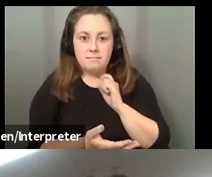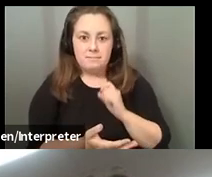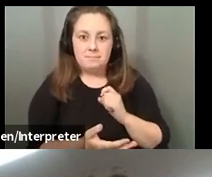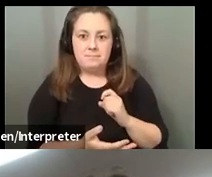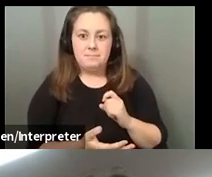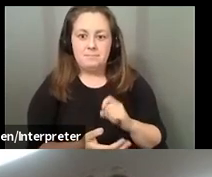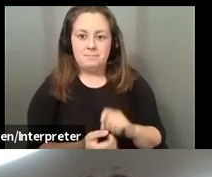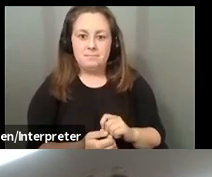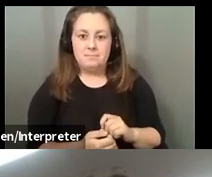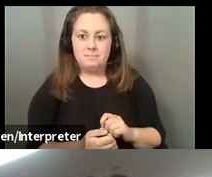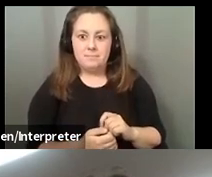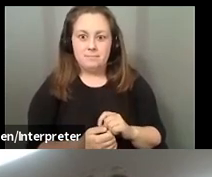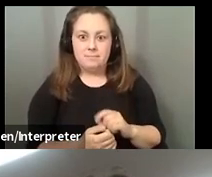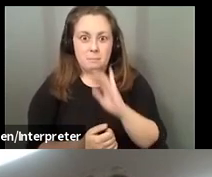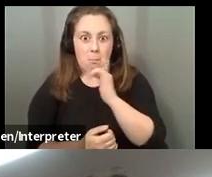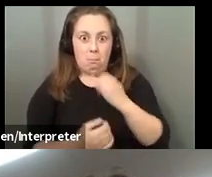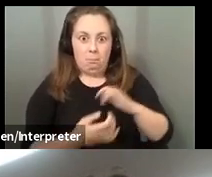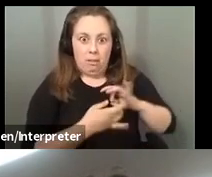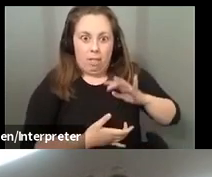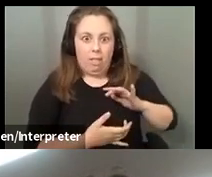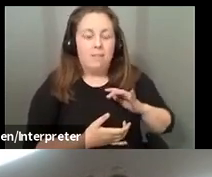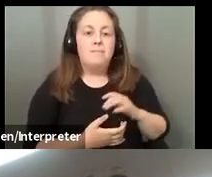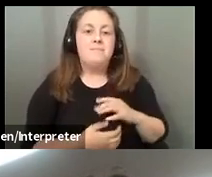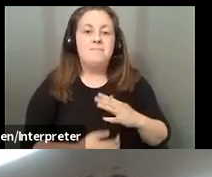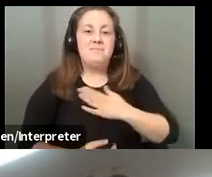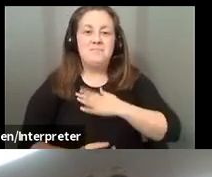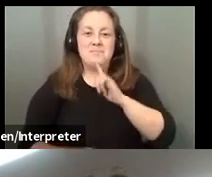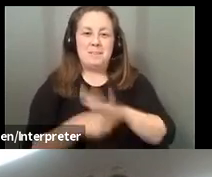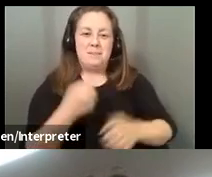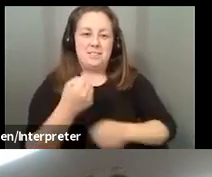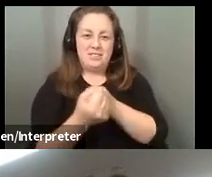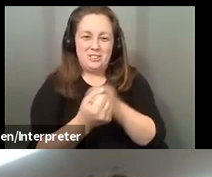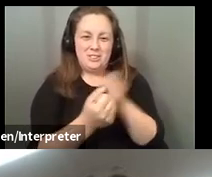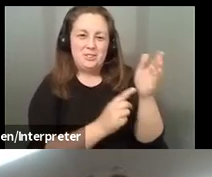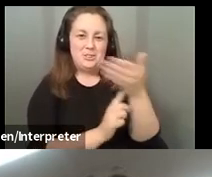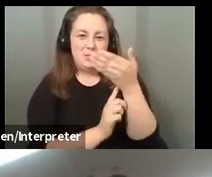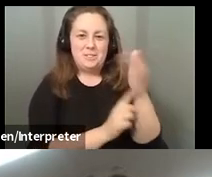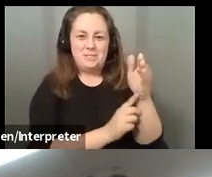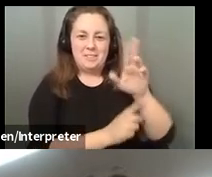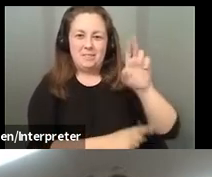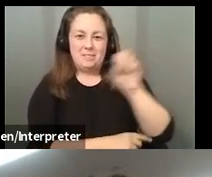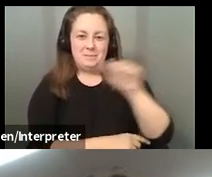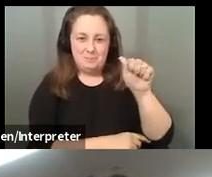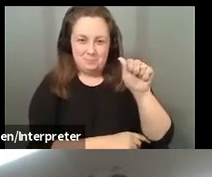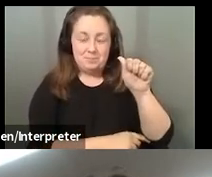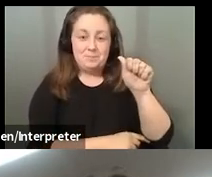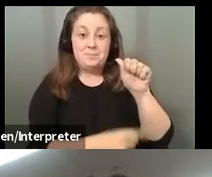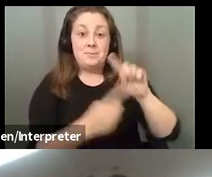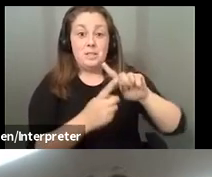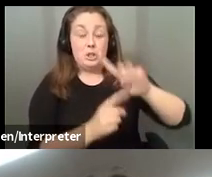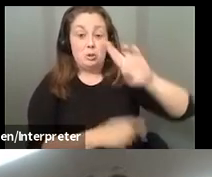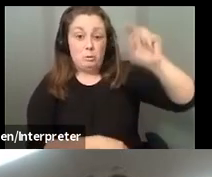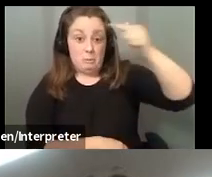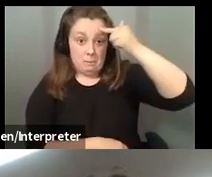I didn't undo my cord. Pledge allegiance to the flag of the United States of America and to